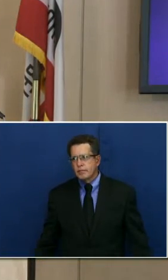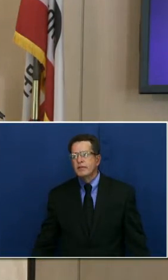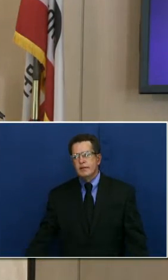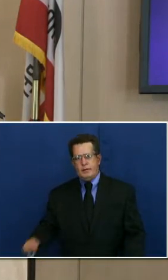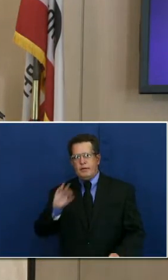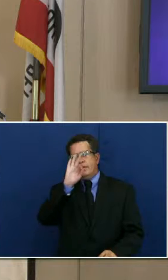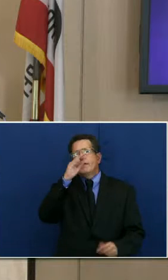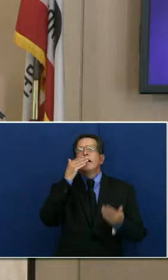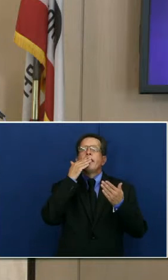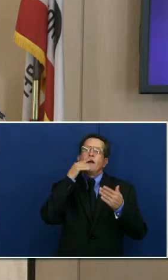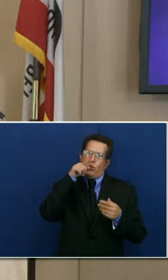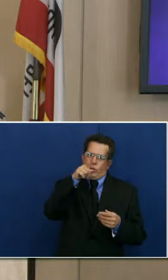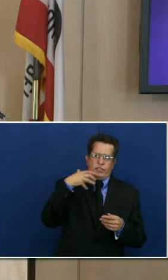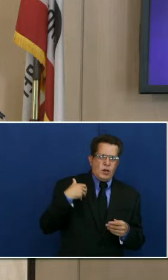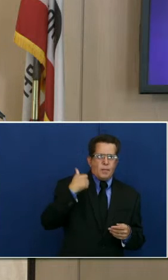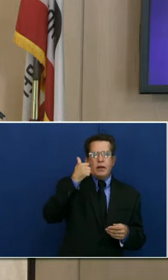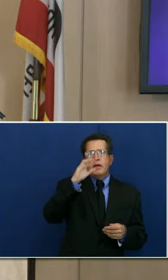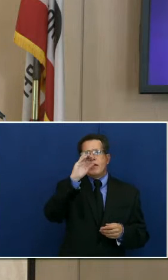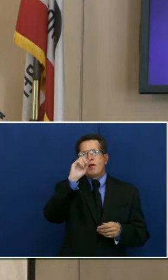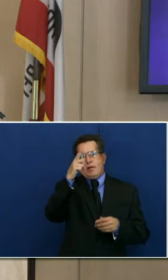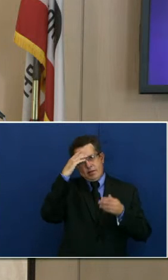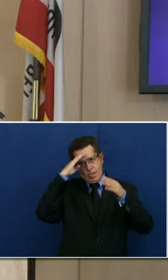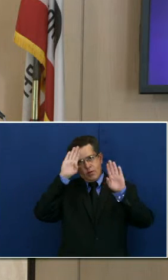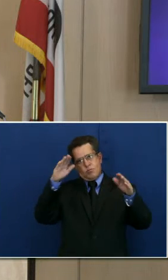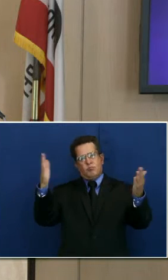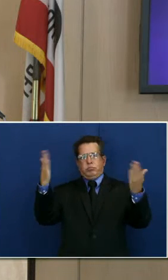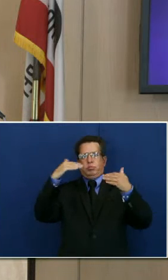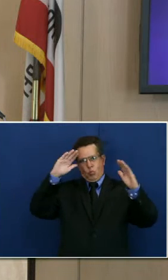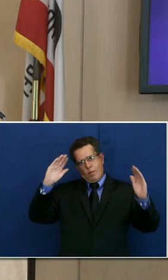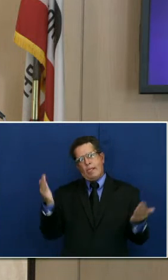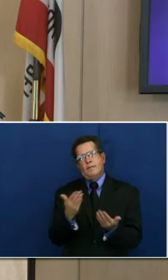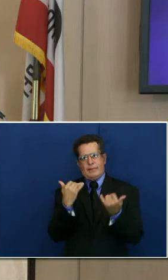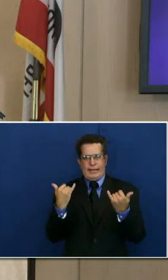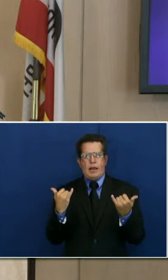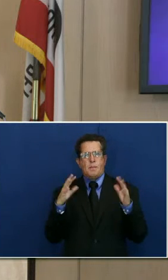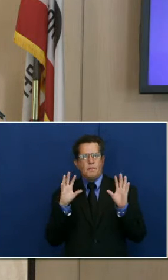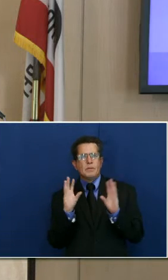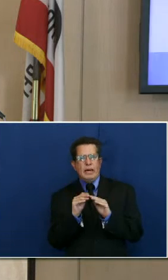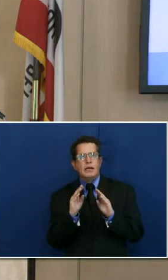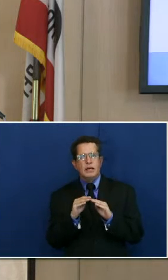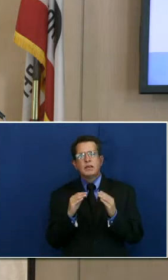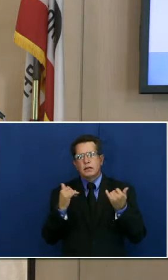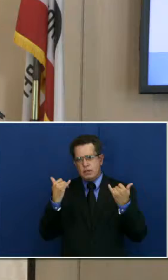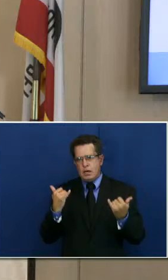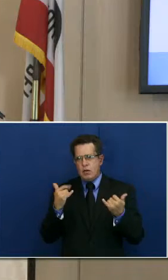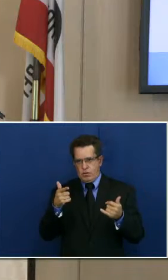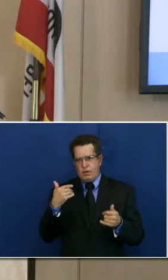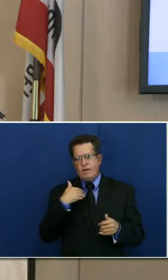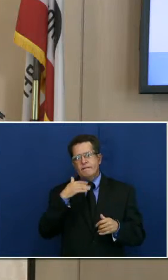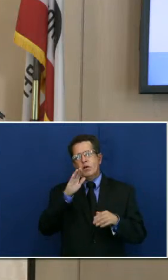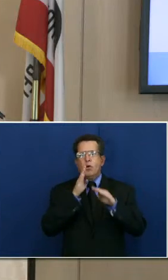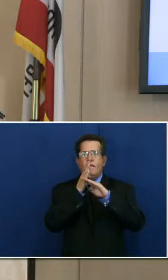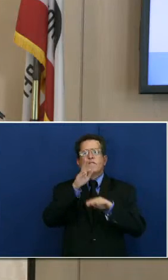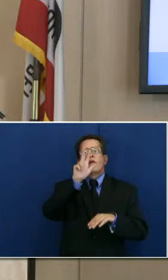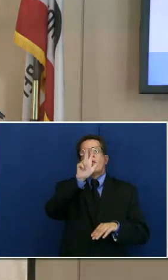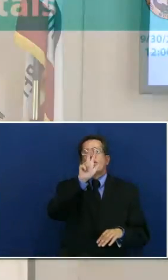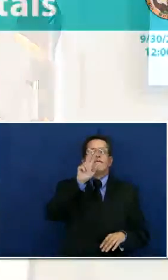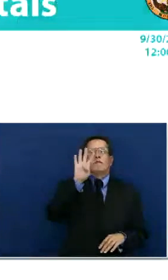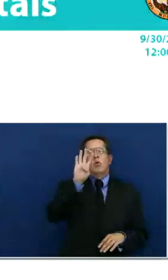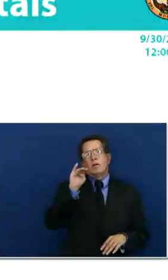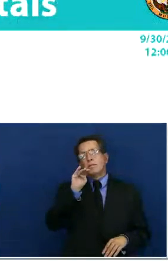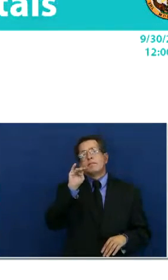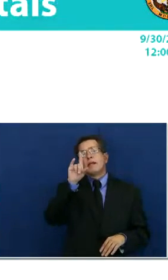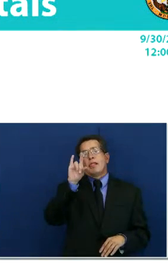Thank you, Chairman Cox, and welcome everyone to today's briefing. As of today, there are approximately 34 million